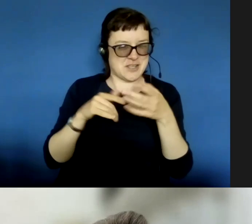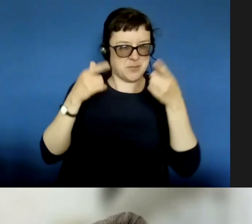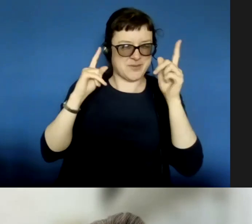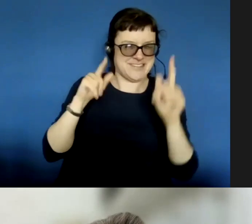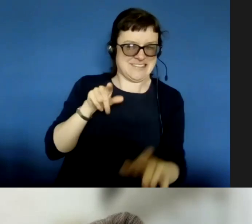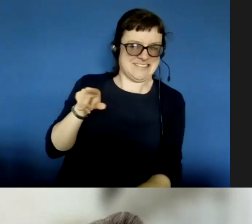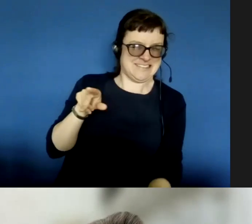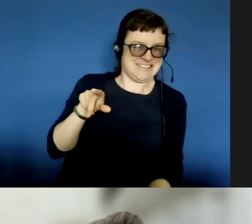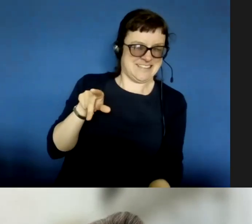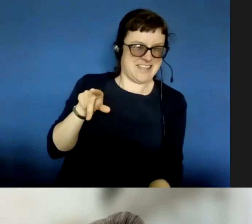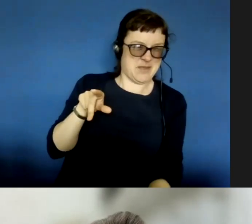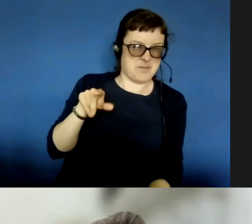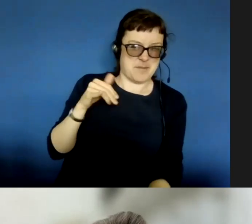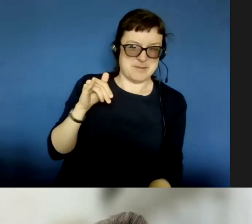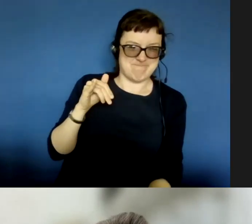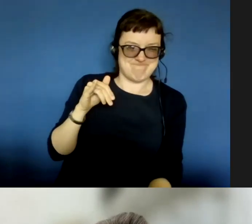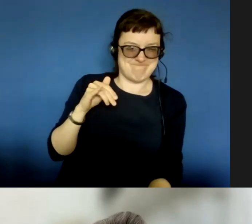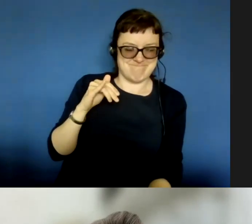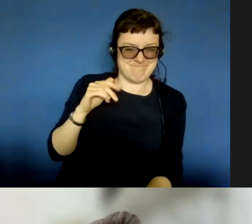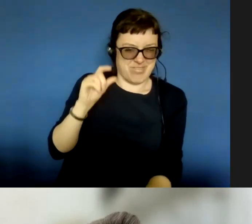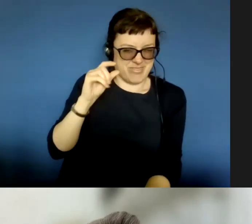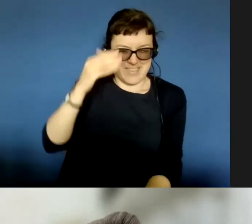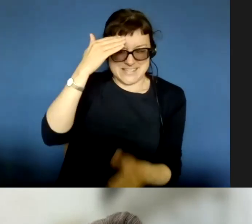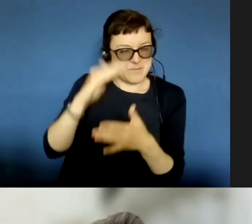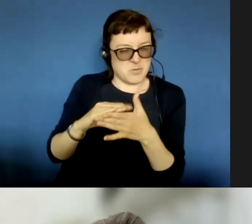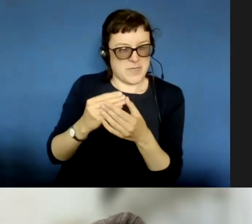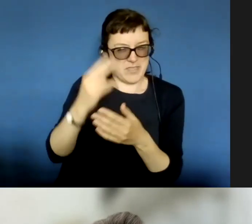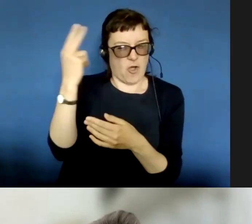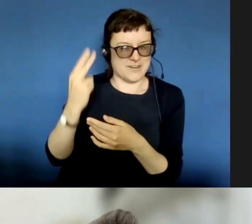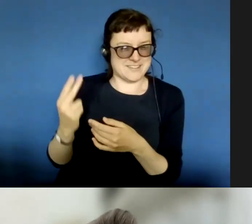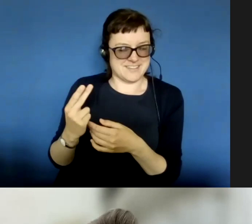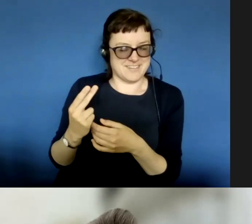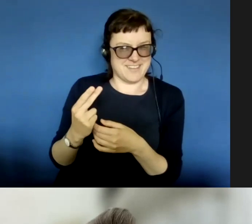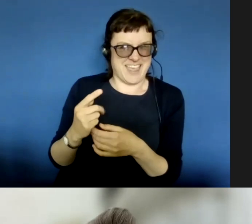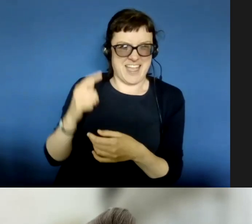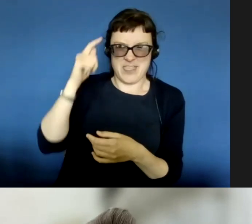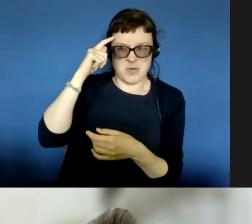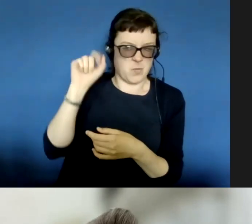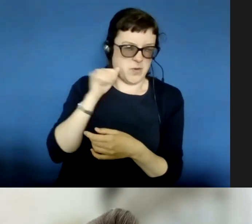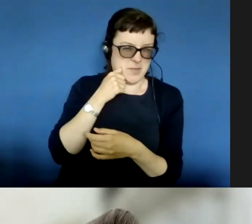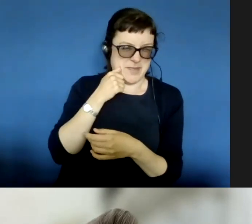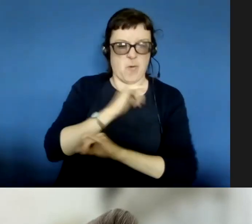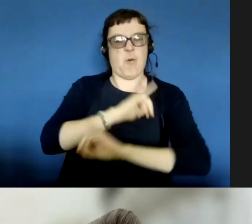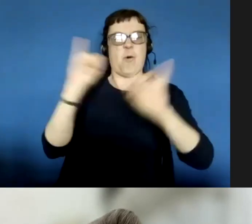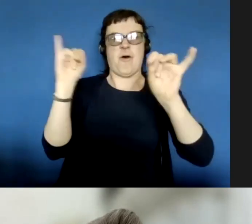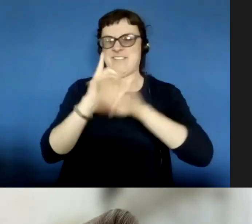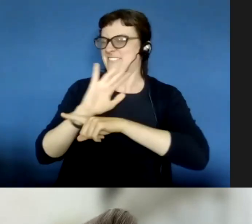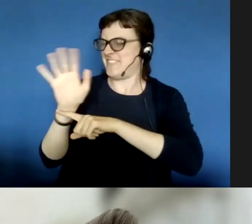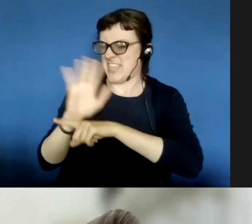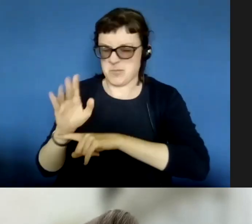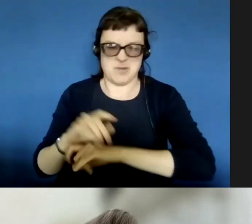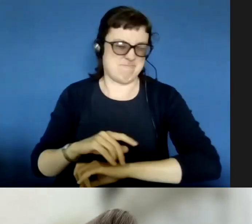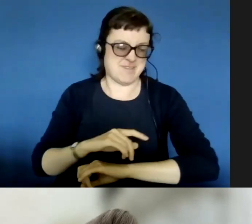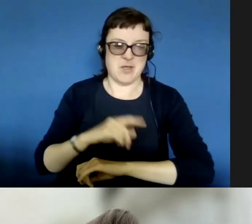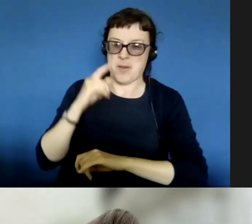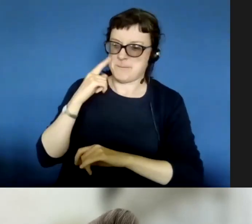having not dealt with artists that much and not sort of having that concept of like, I think they just thought it would be something awful and tacky and it'd get them